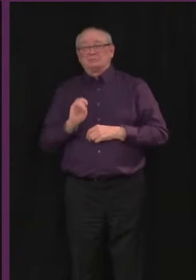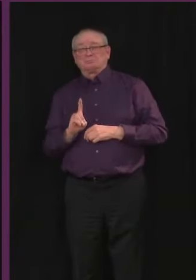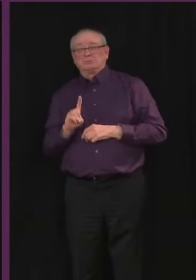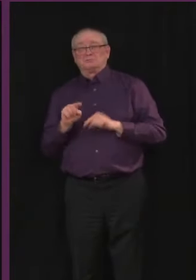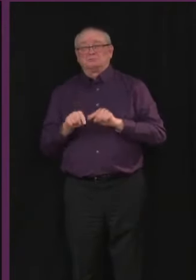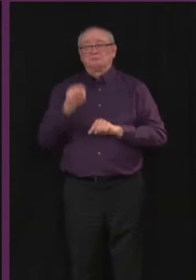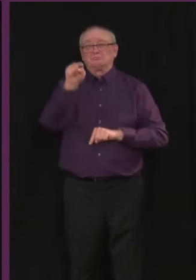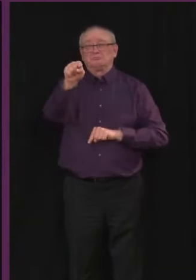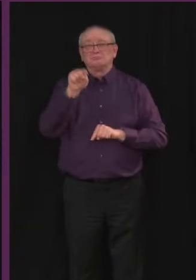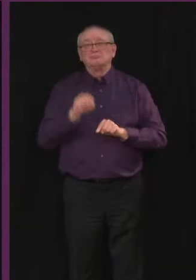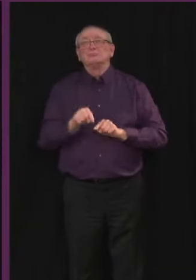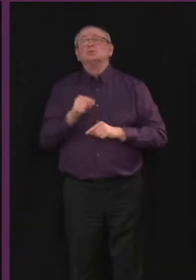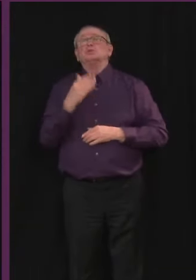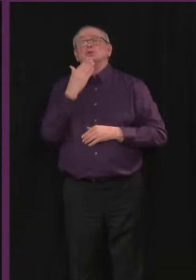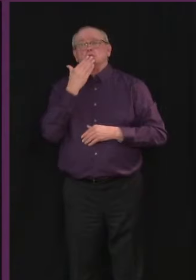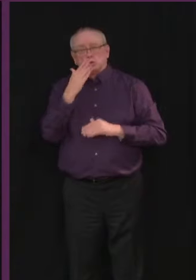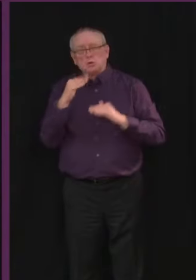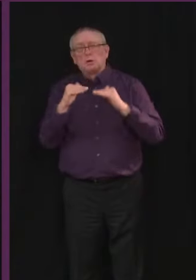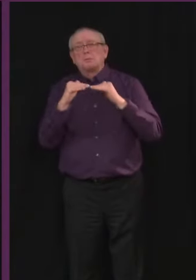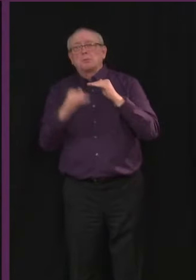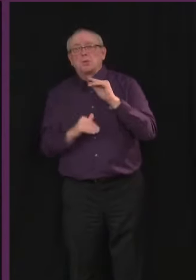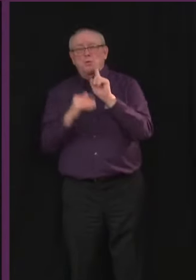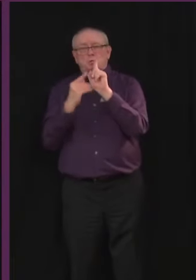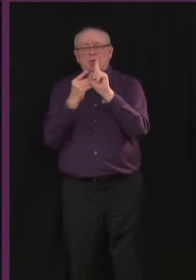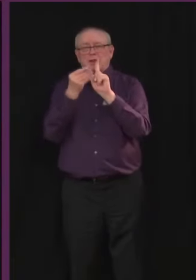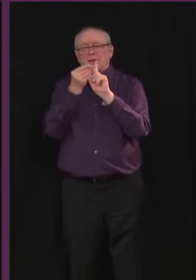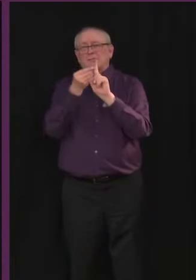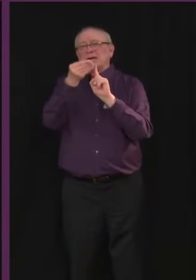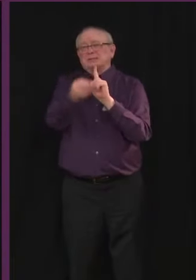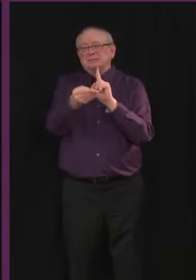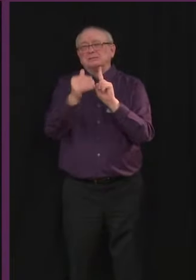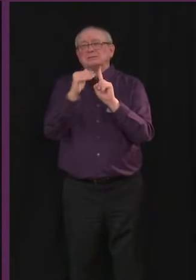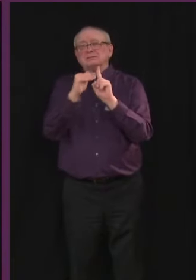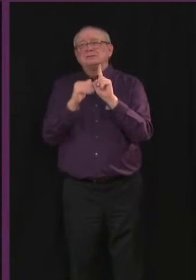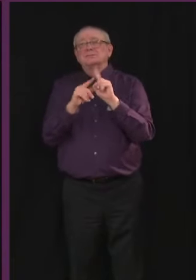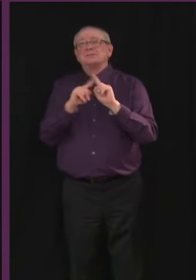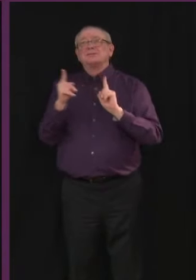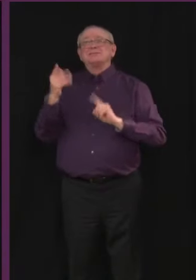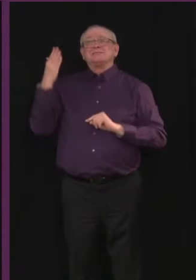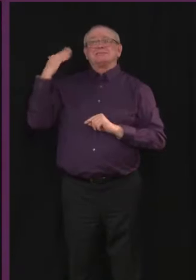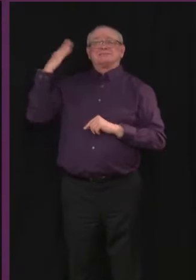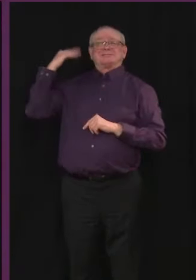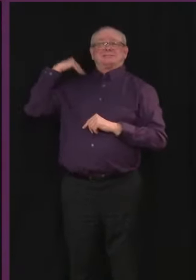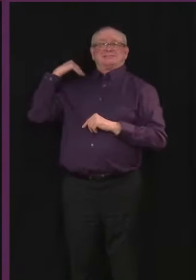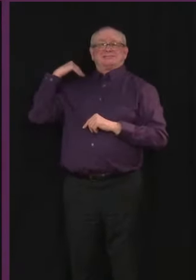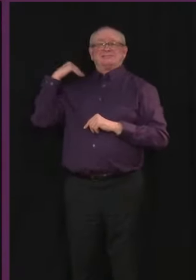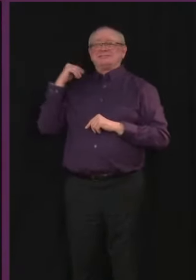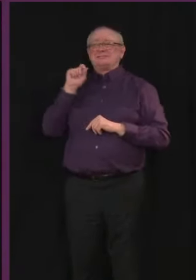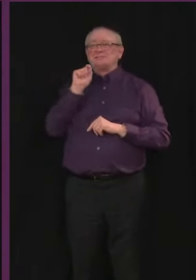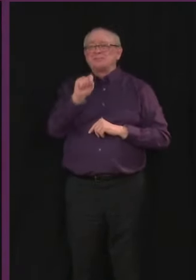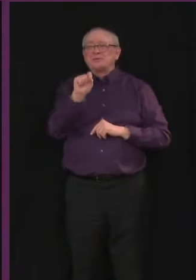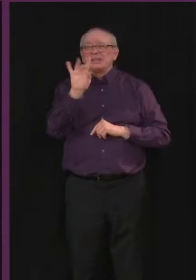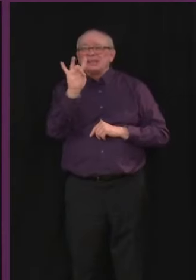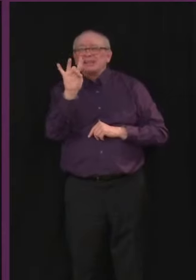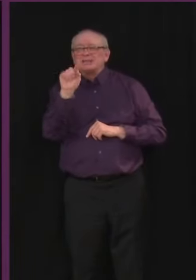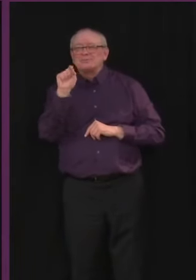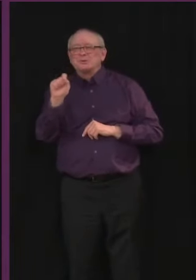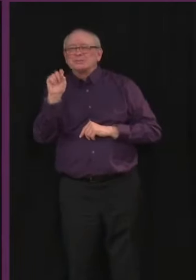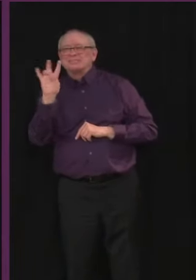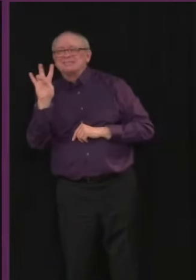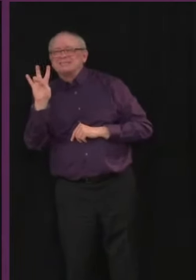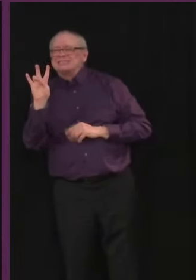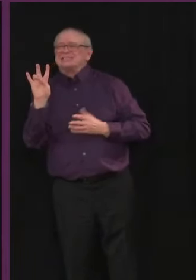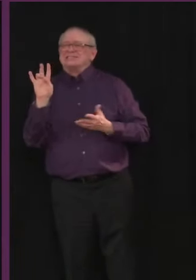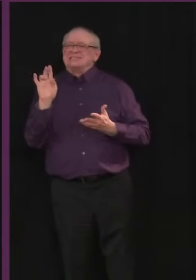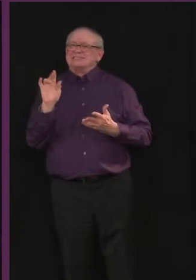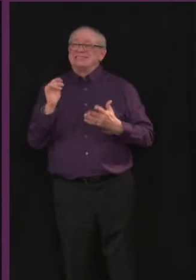So this is currently, I would call the current R values getting closer to more of a plateau and less of a drop. We know